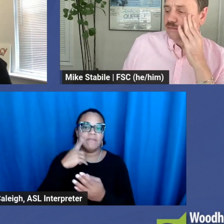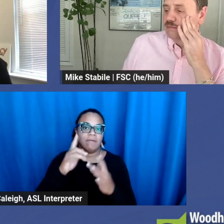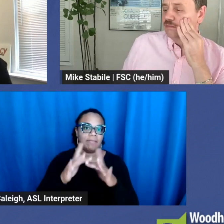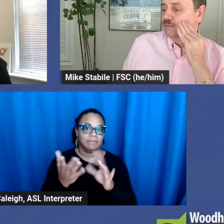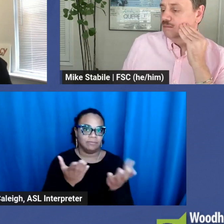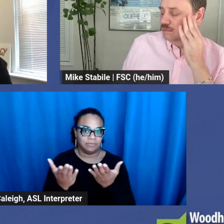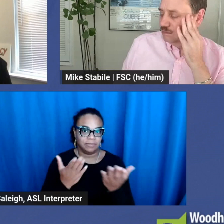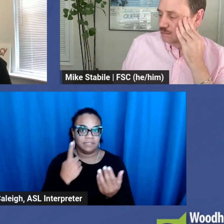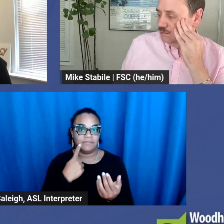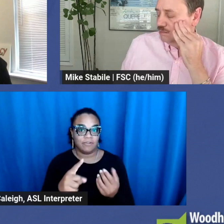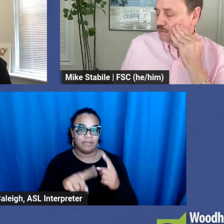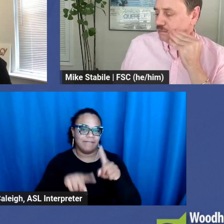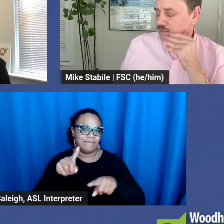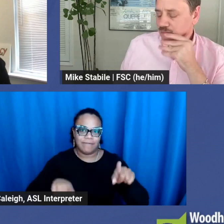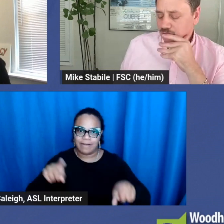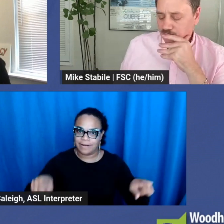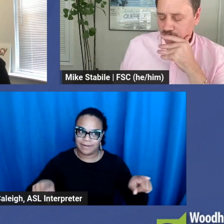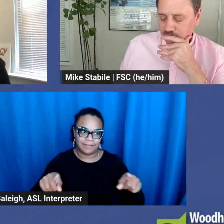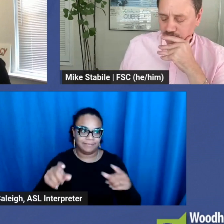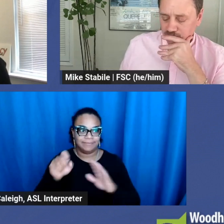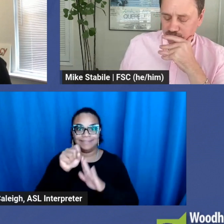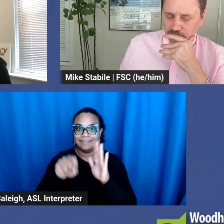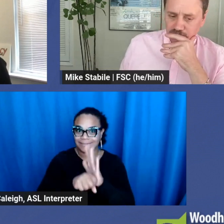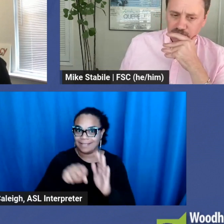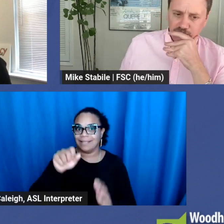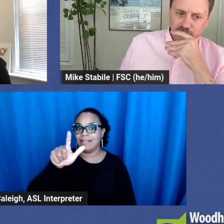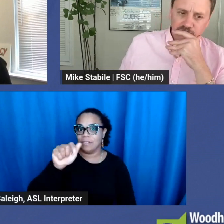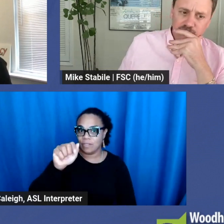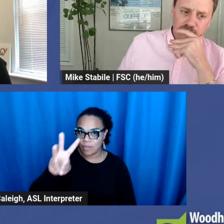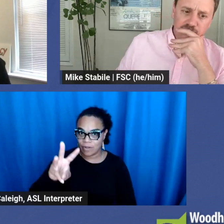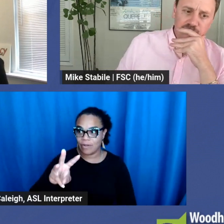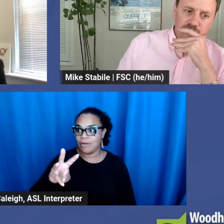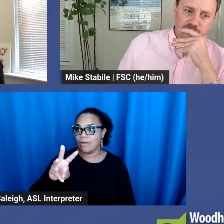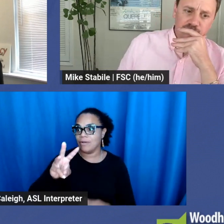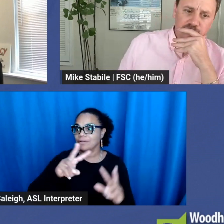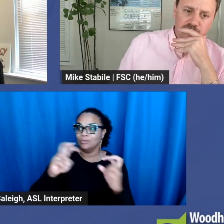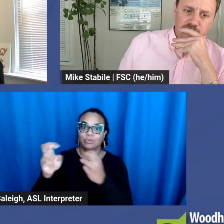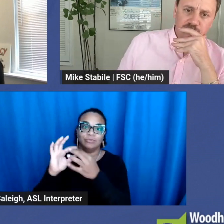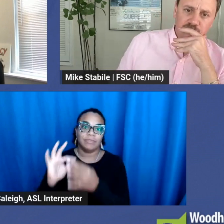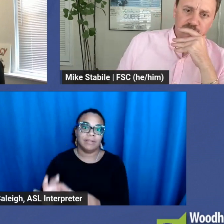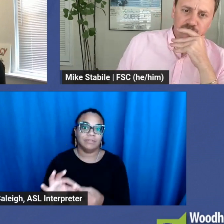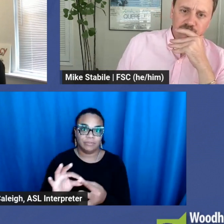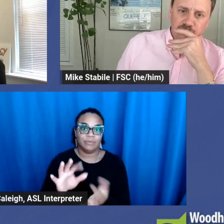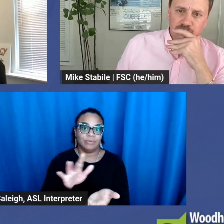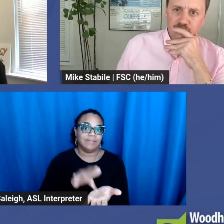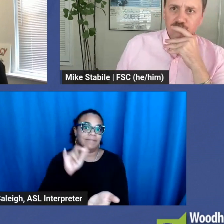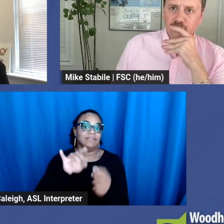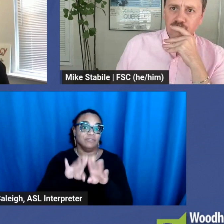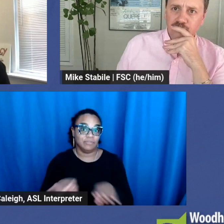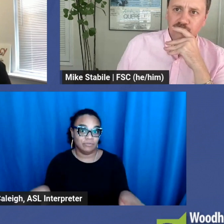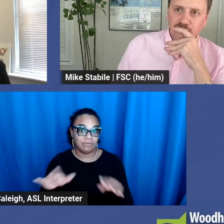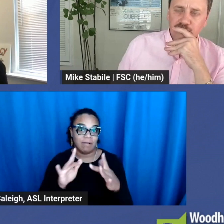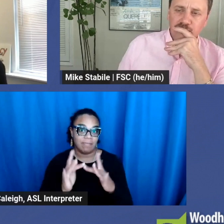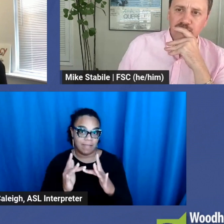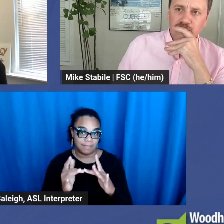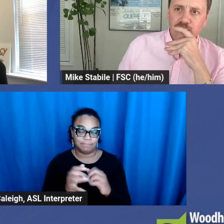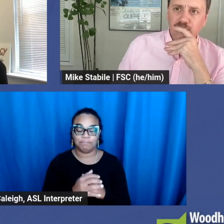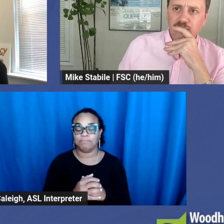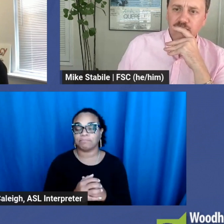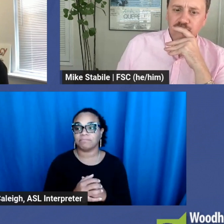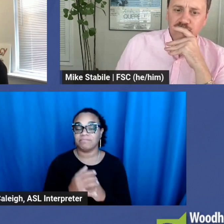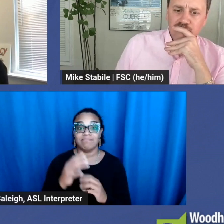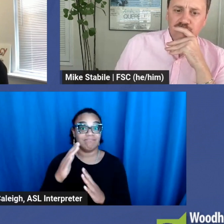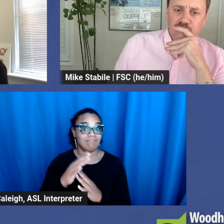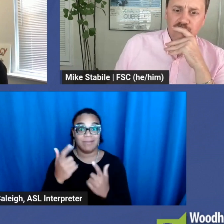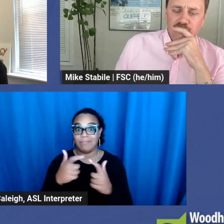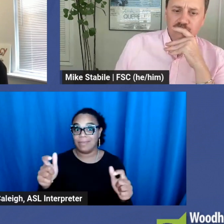for a variety of state law claims around exploitation of children online. And one of the biggest